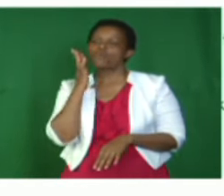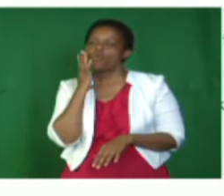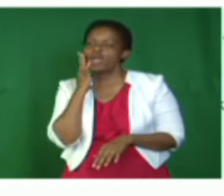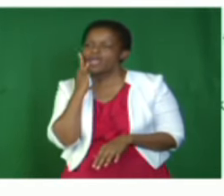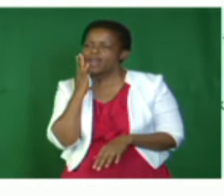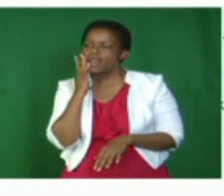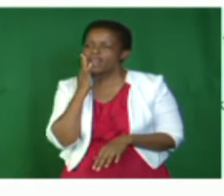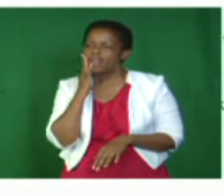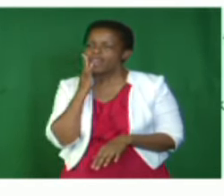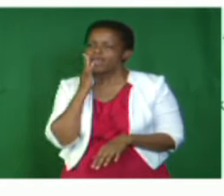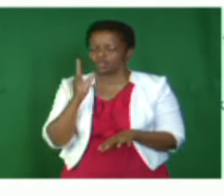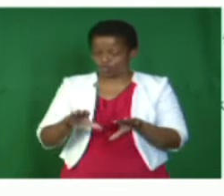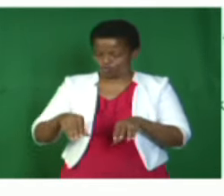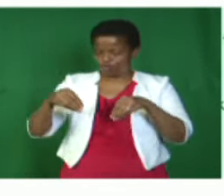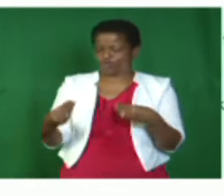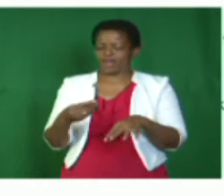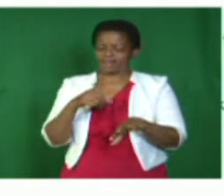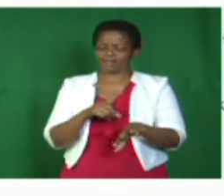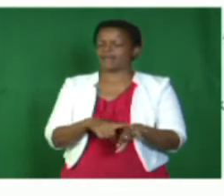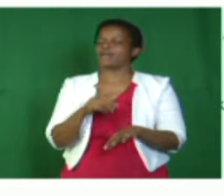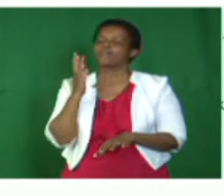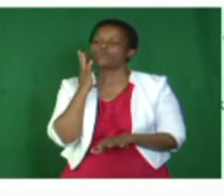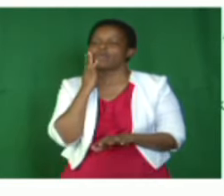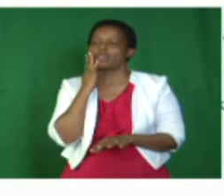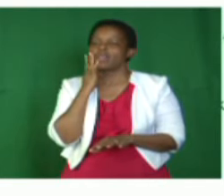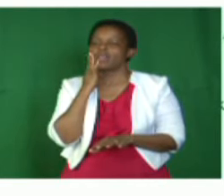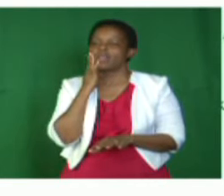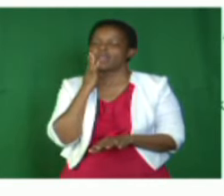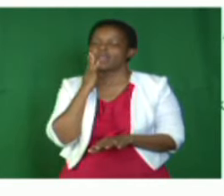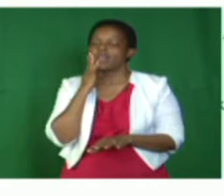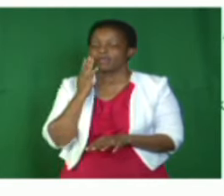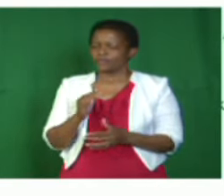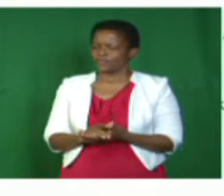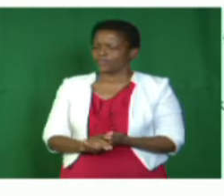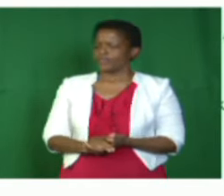are just going to go and find the time there. And further, there is a